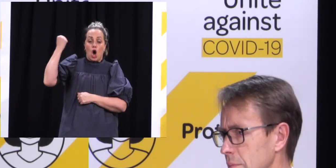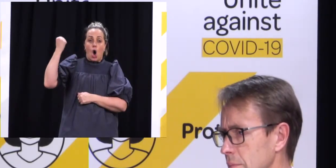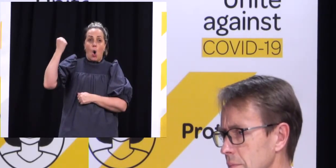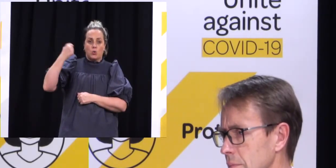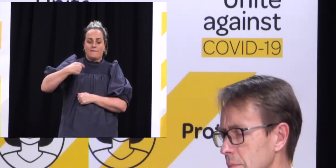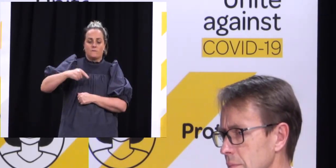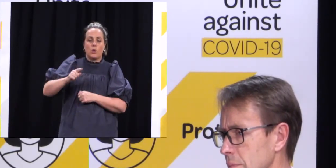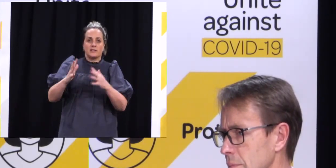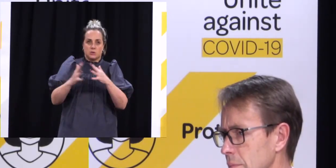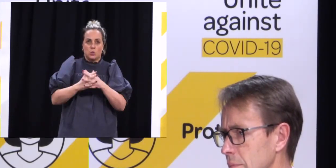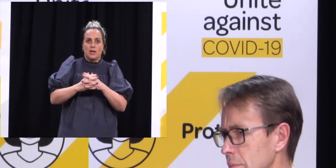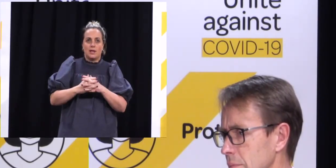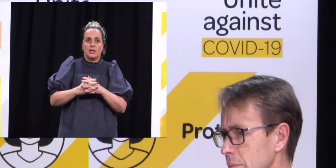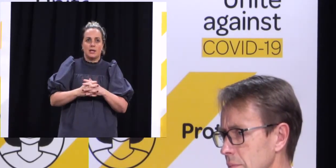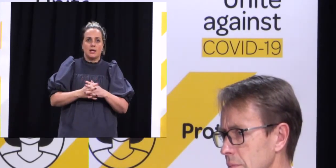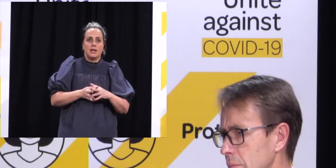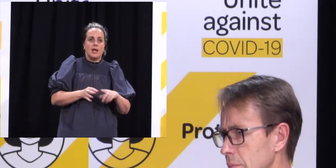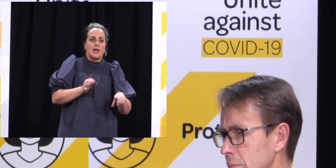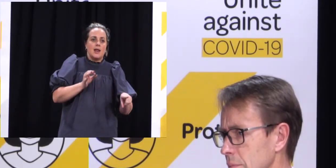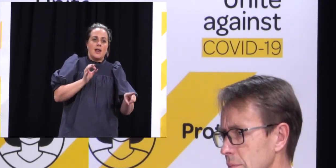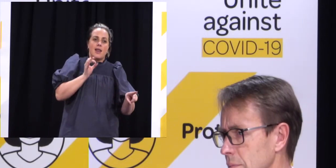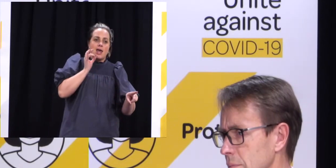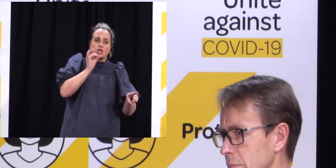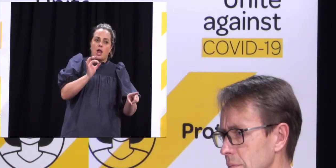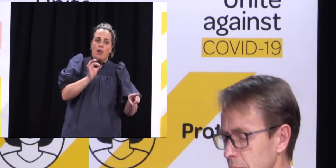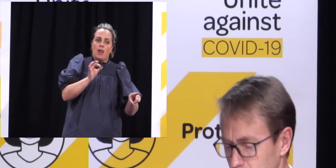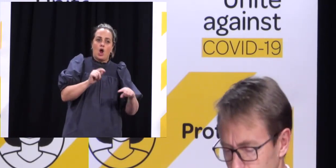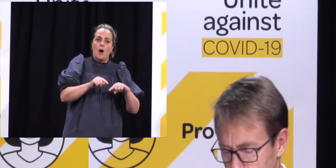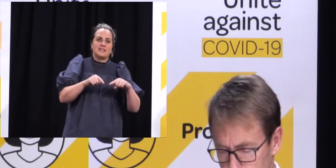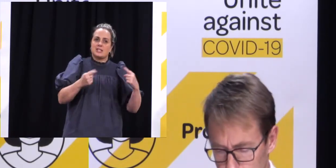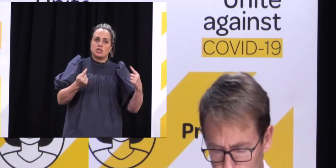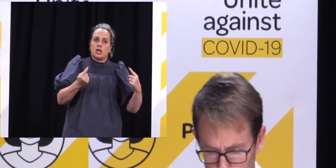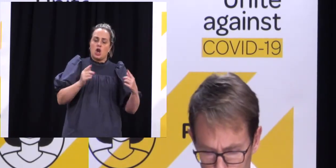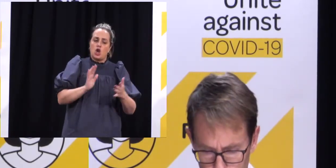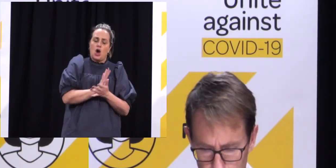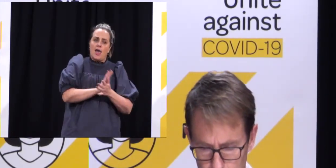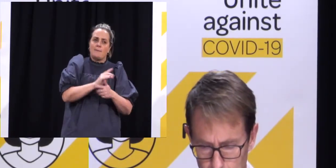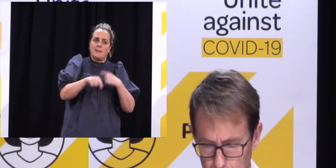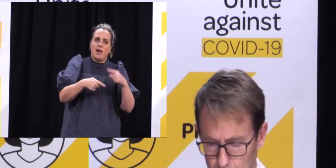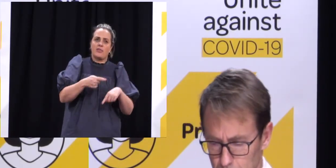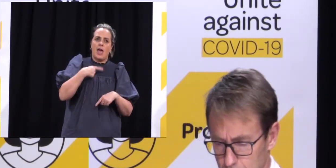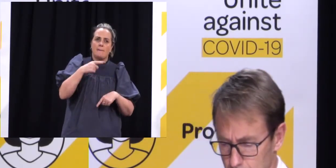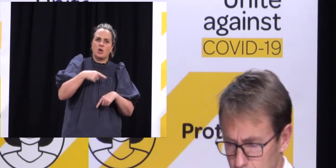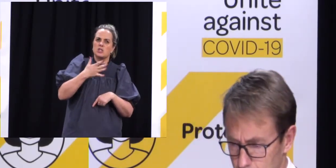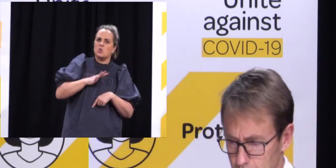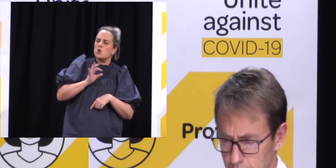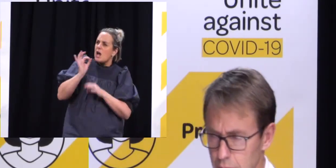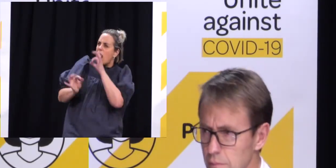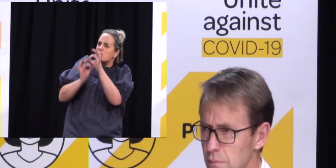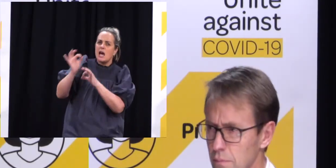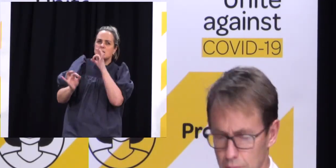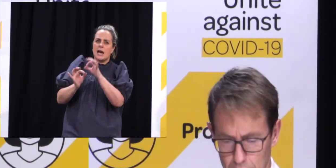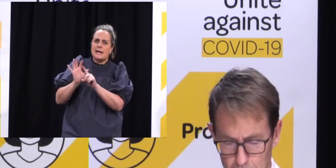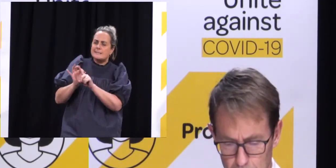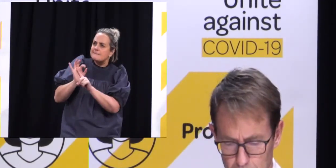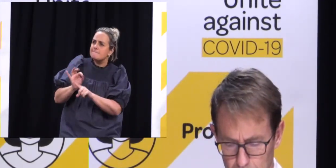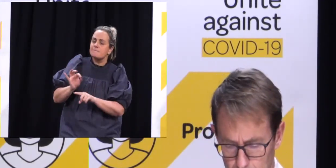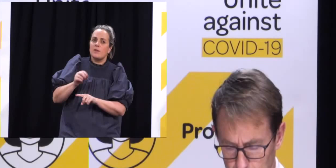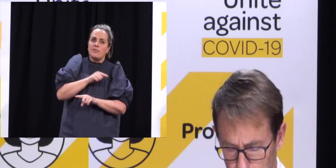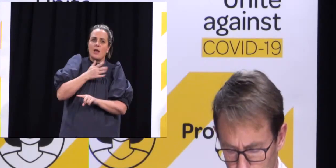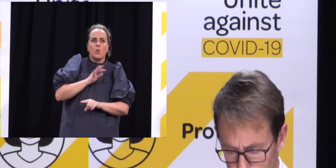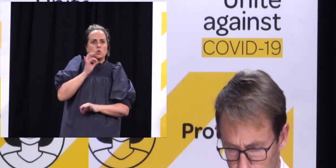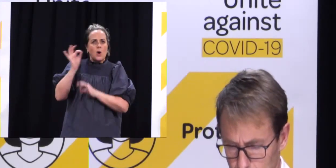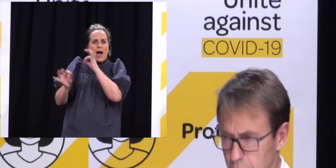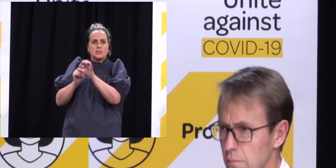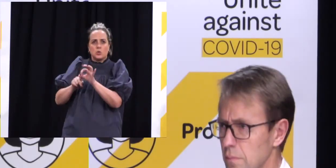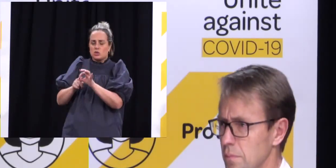week. The opposition are not happy about it. They're saying it takes away the ability for scrutiny, and including the ability for them to question